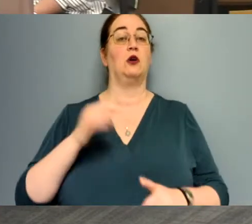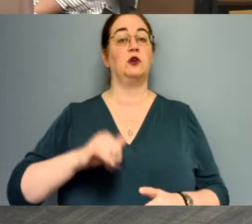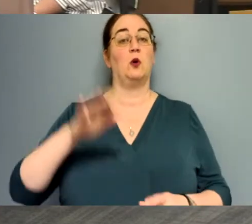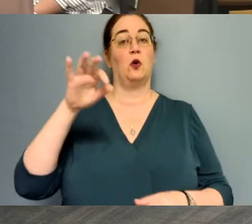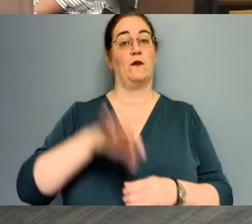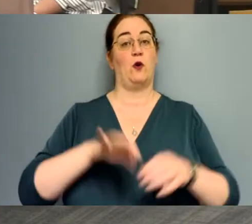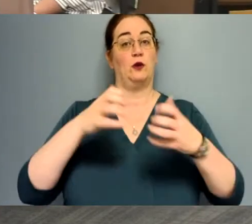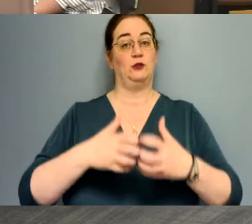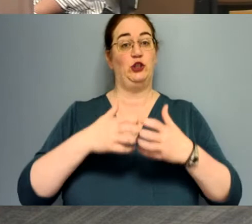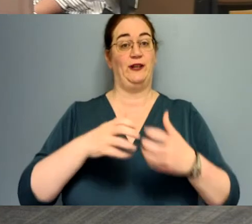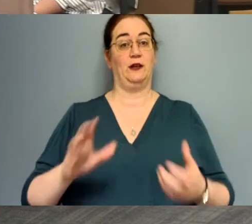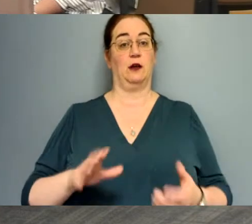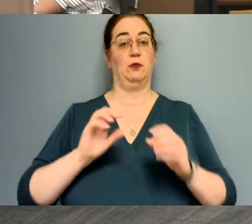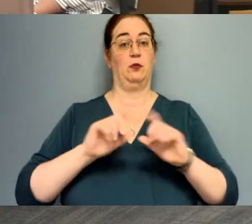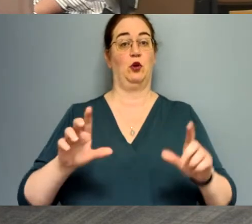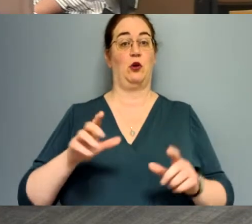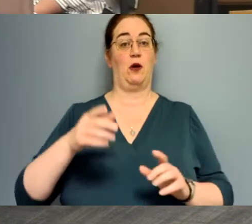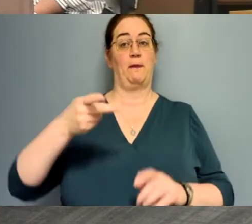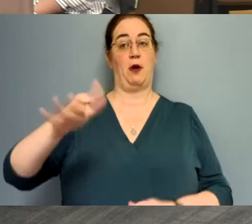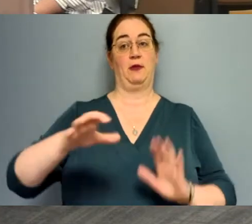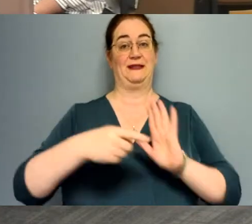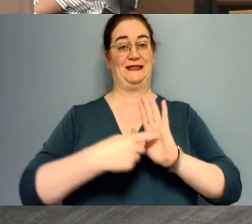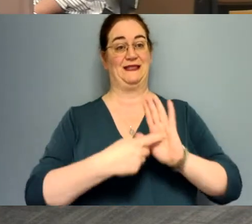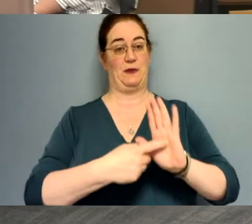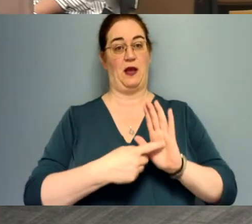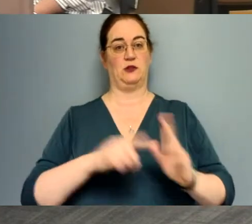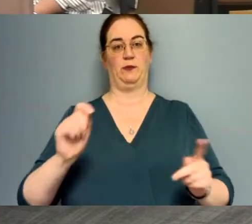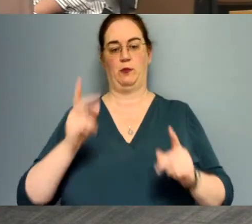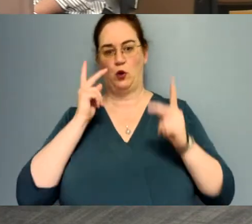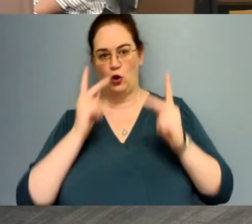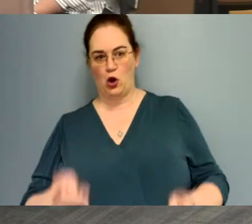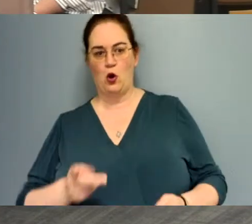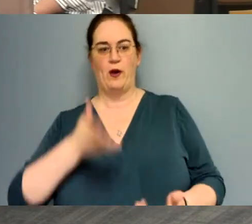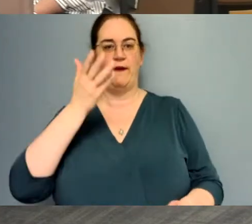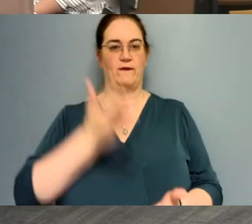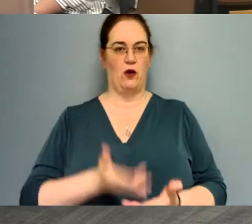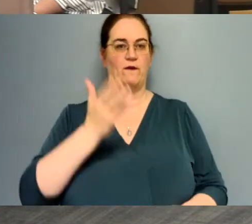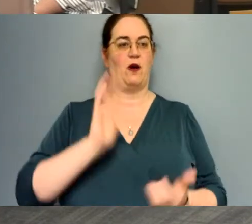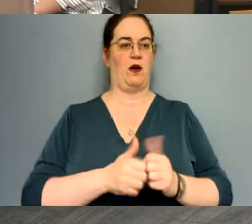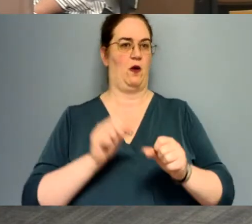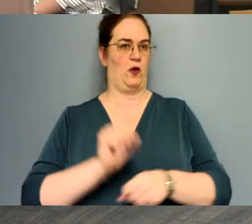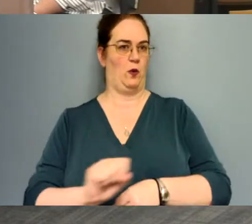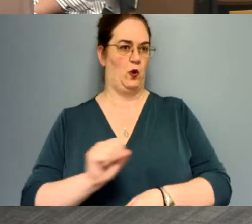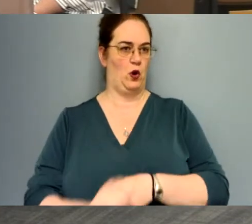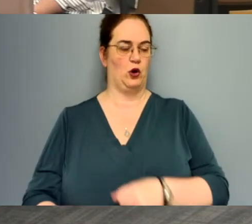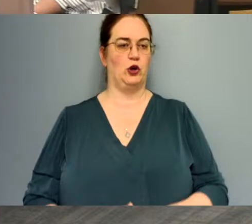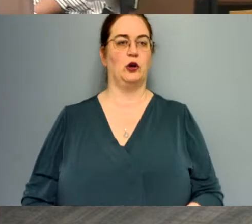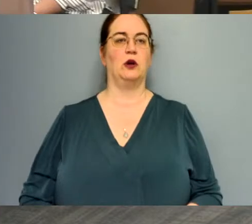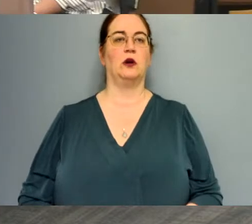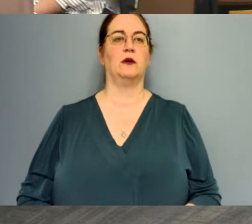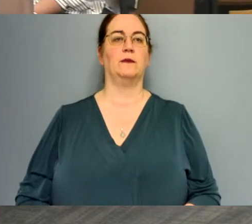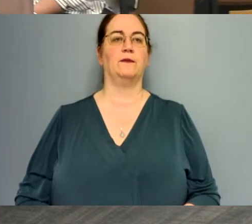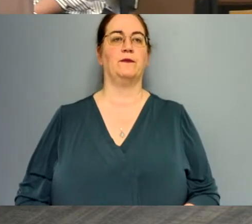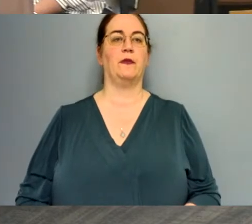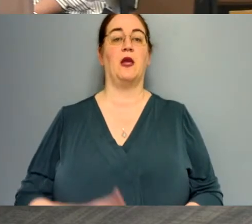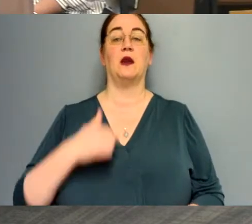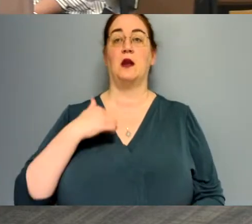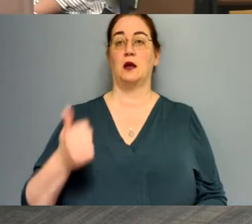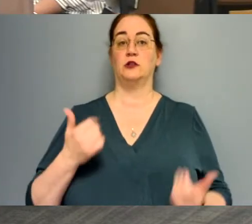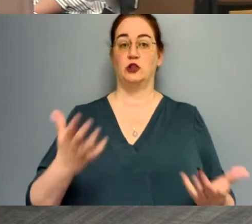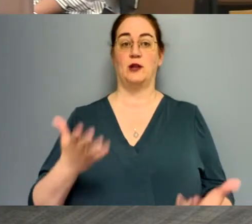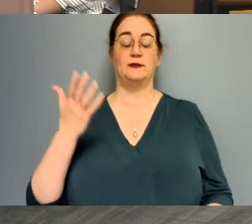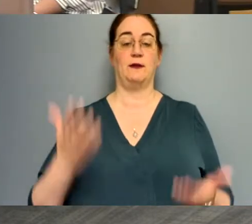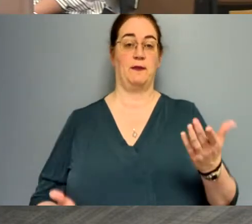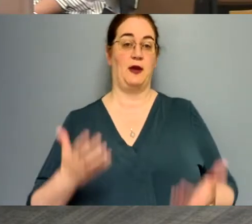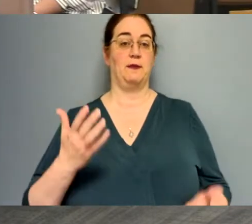maybe they could be put on public display so people can go and verify how they're working. And I suggest that